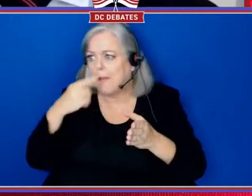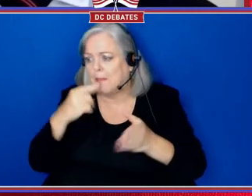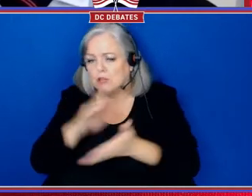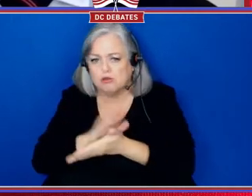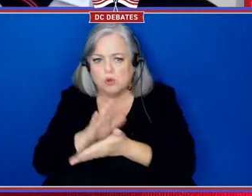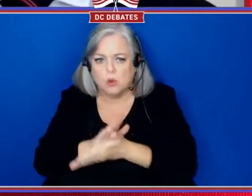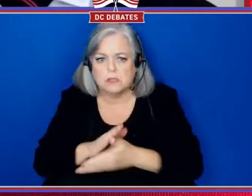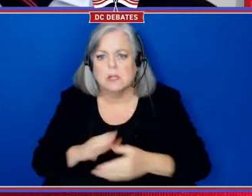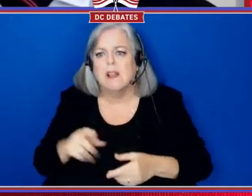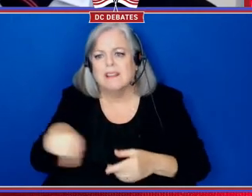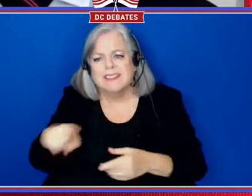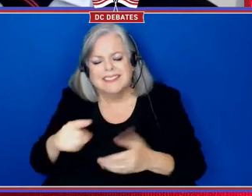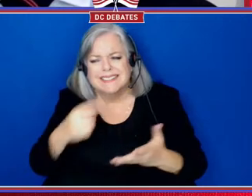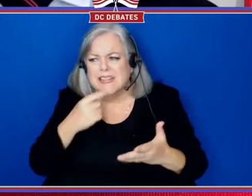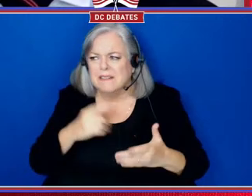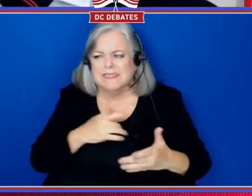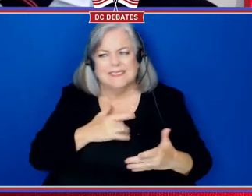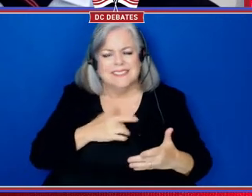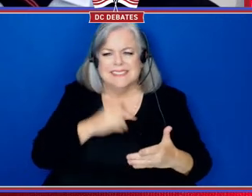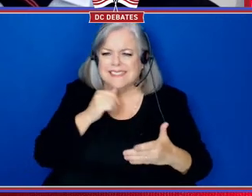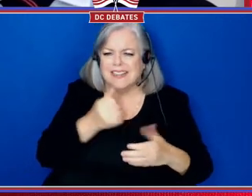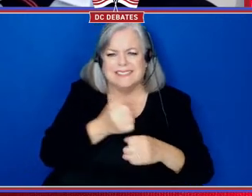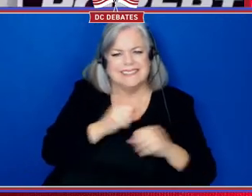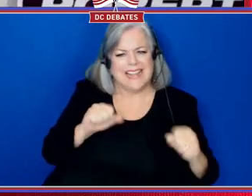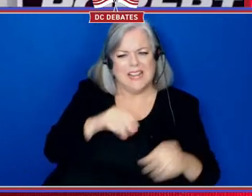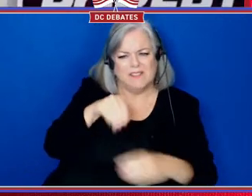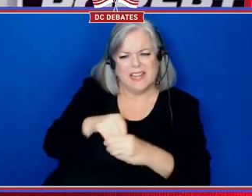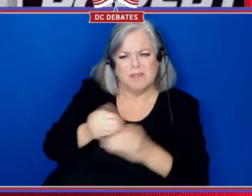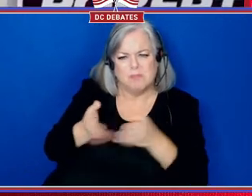Why do you think police don't belong in schools? You have 1 minute.